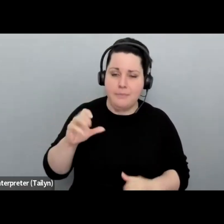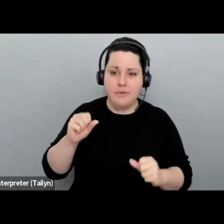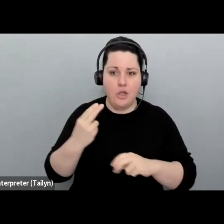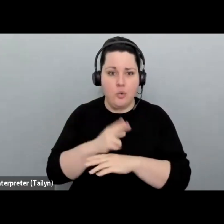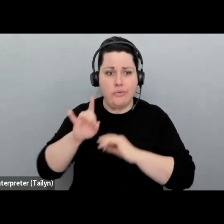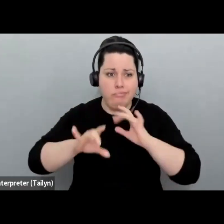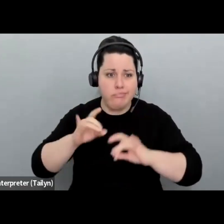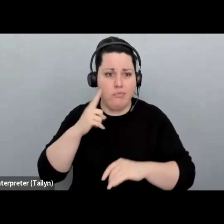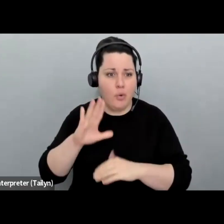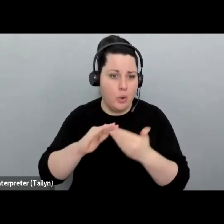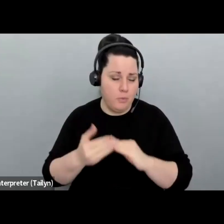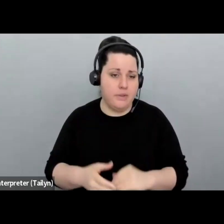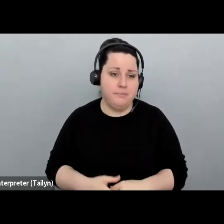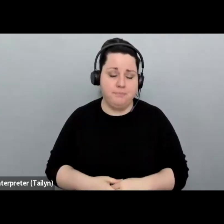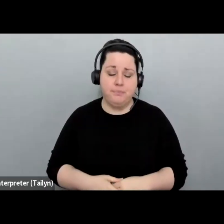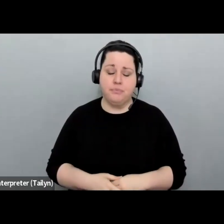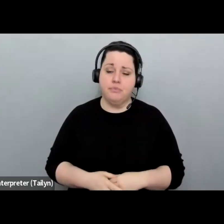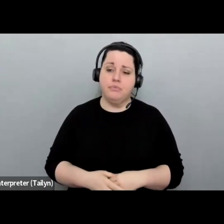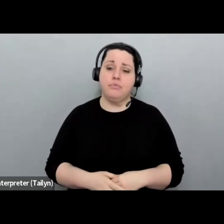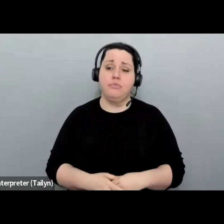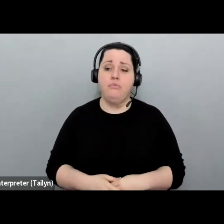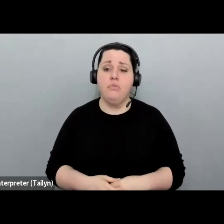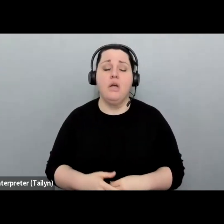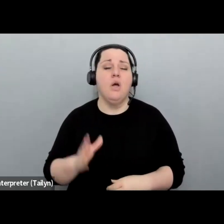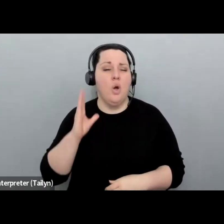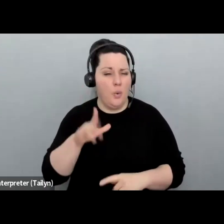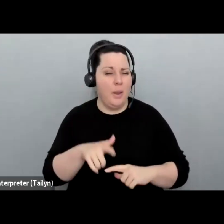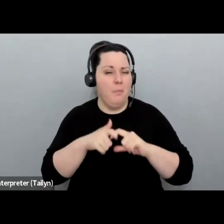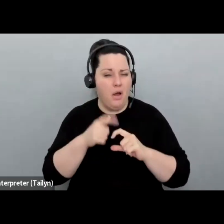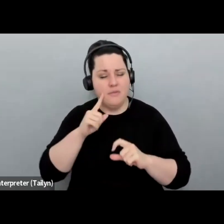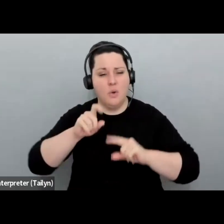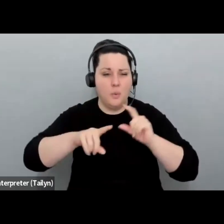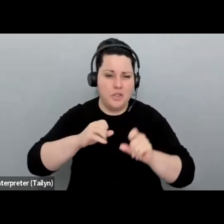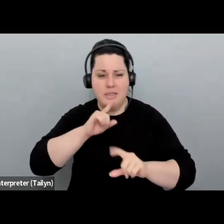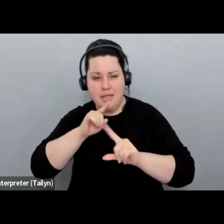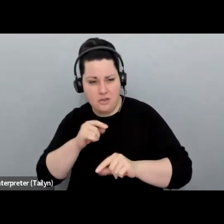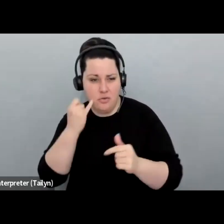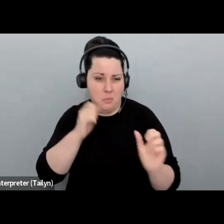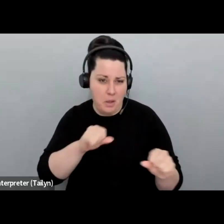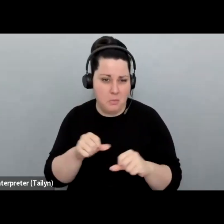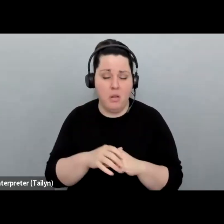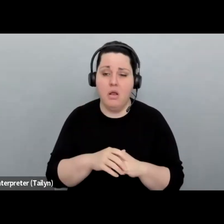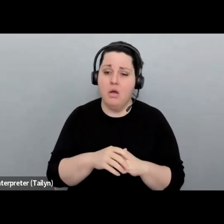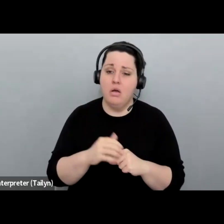back to your staffs. We will pause as we can for question and answer, and we have some